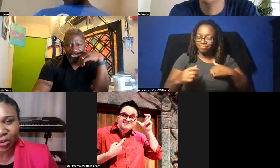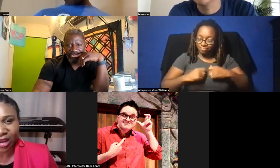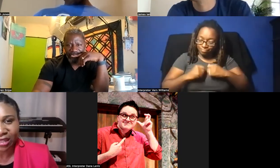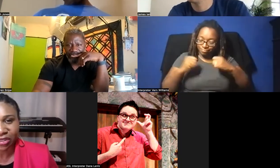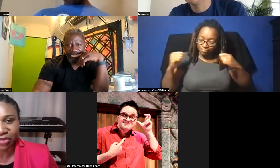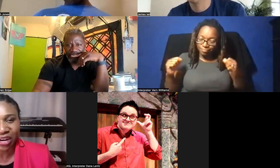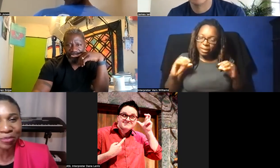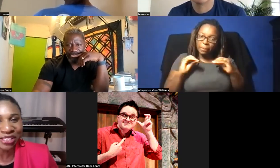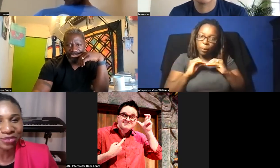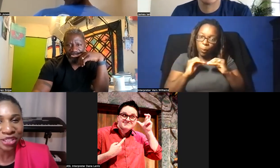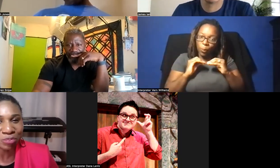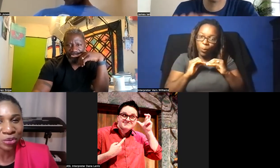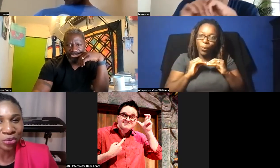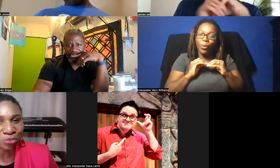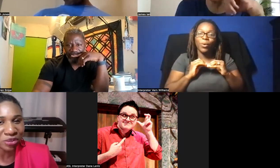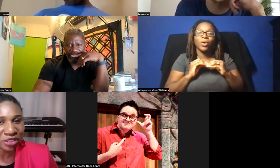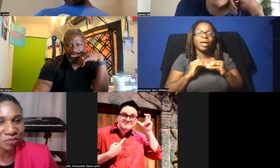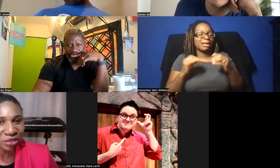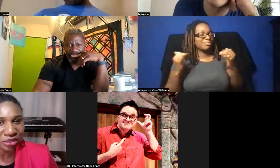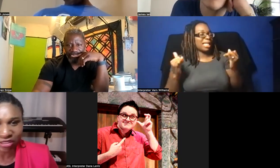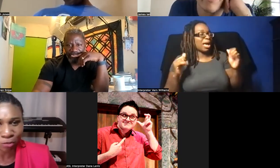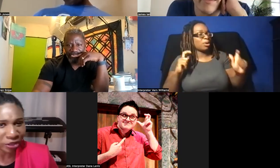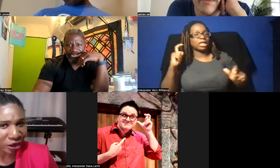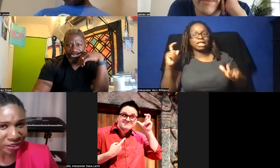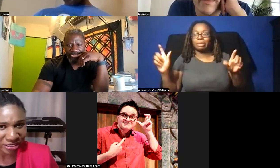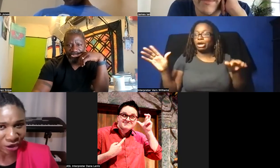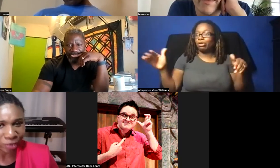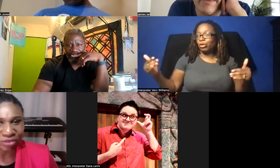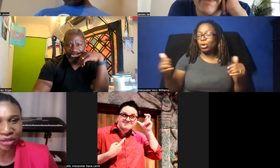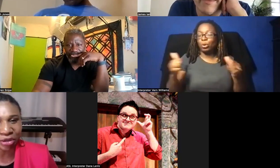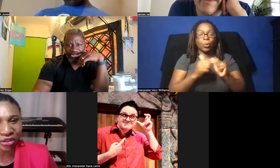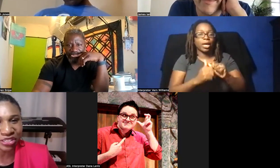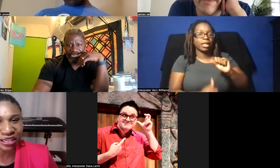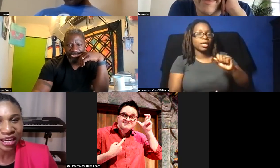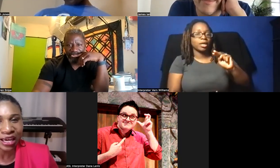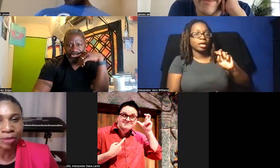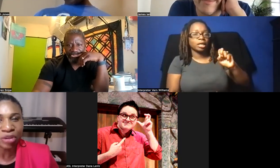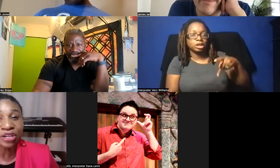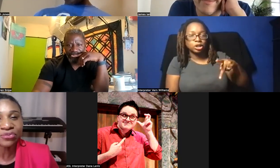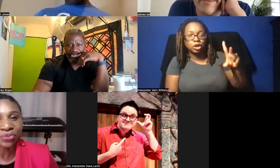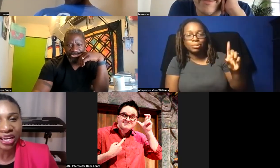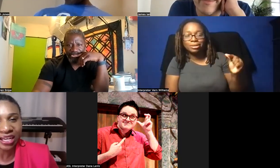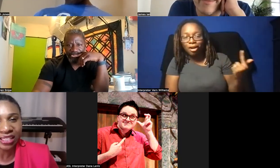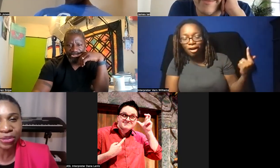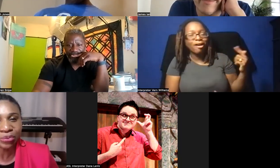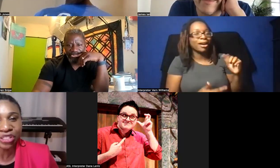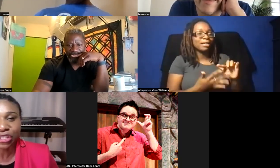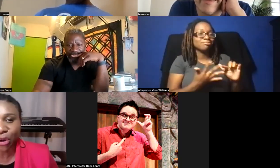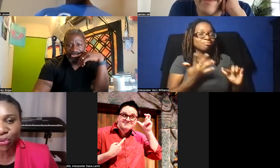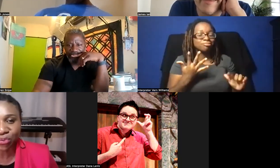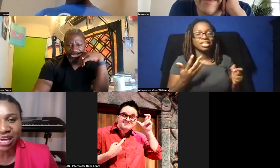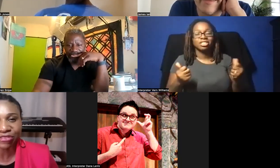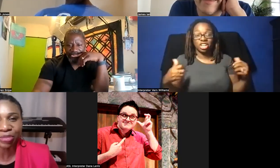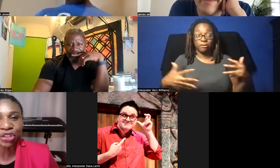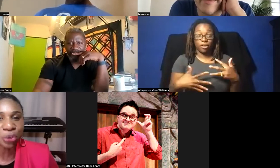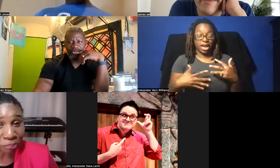know, when I started finding myself in these big rooms with the Snoop Dogs and the Armin van Buurens, and being afraid to